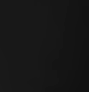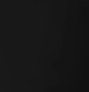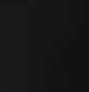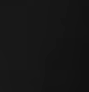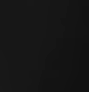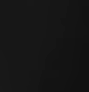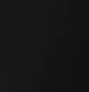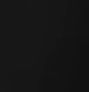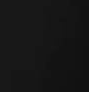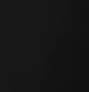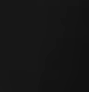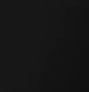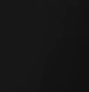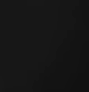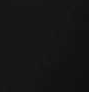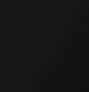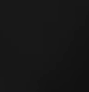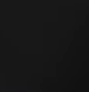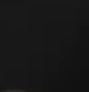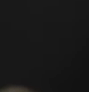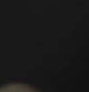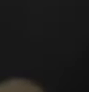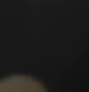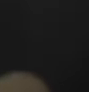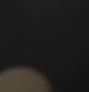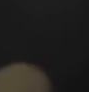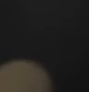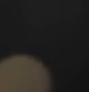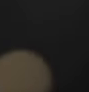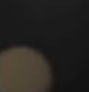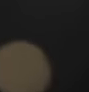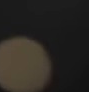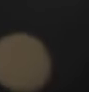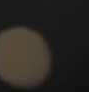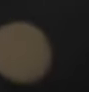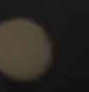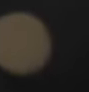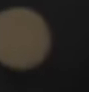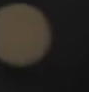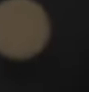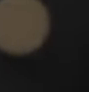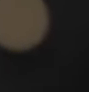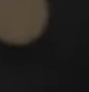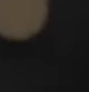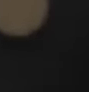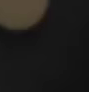Bag 261, Blantyre. Telephone